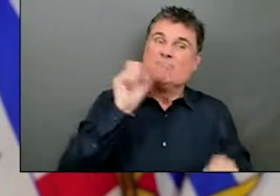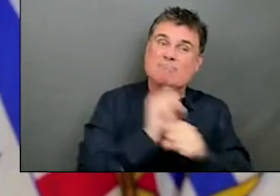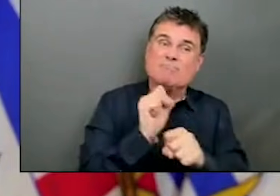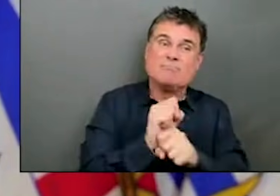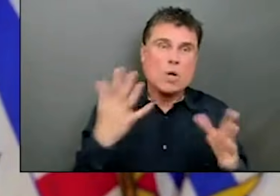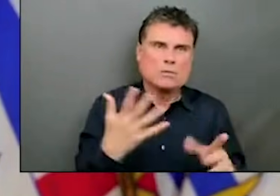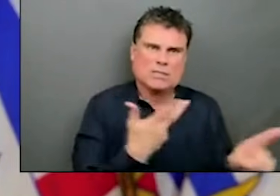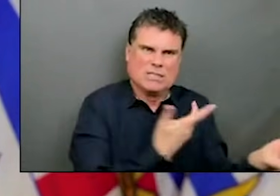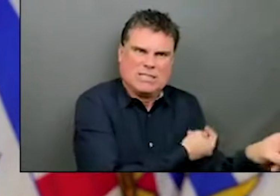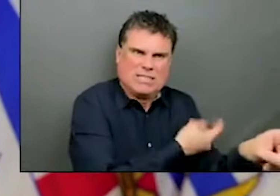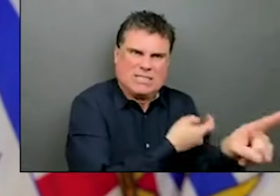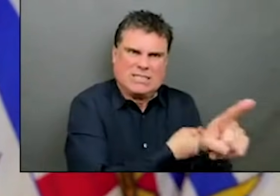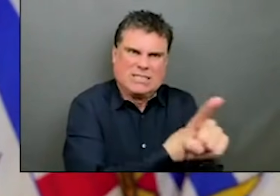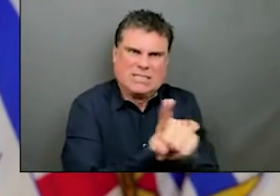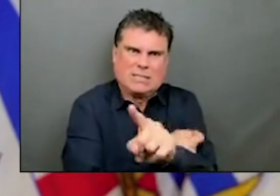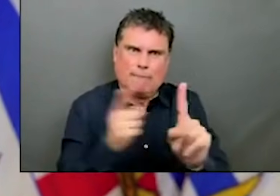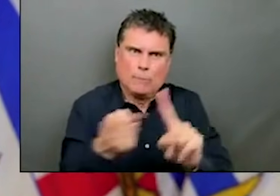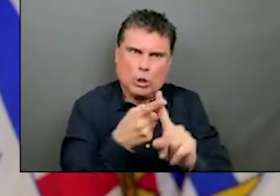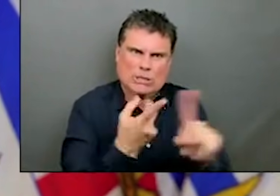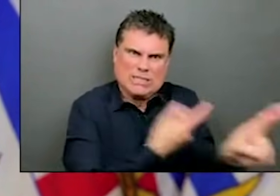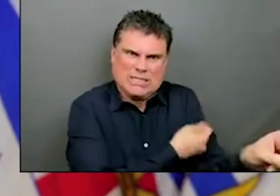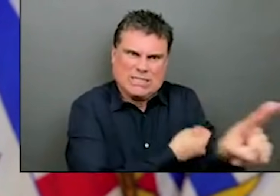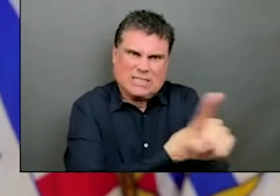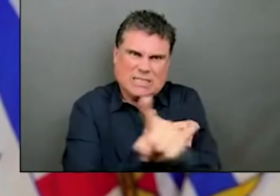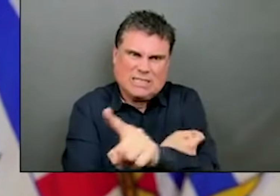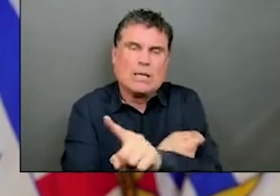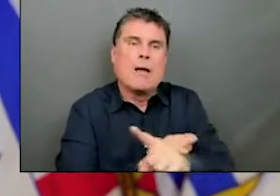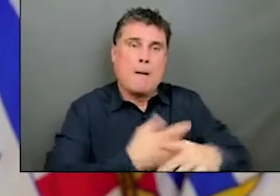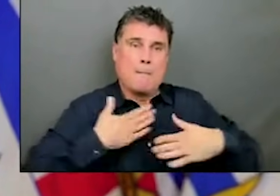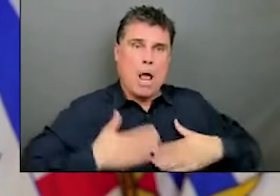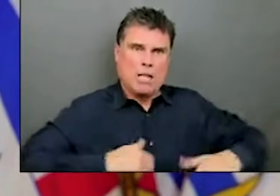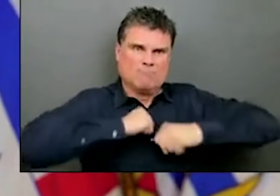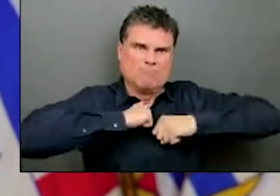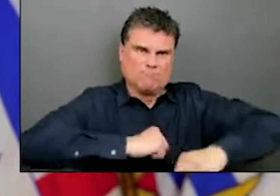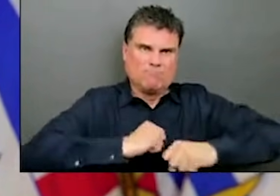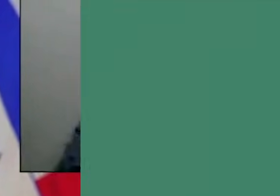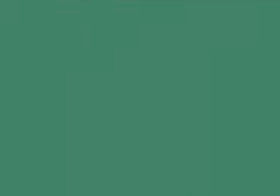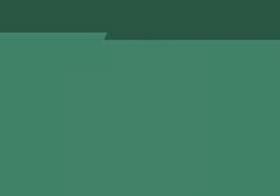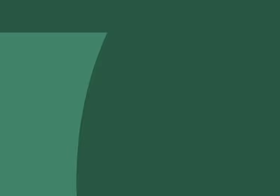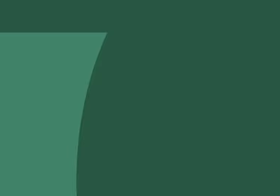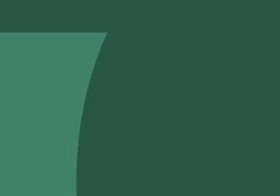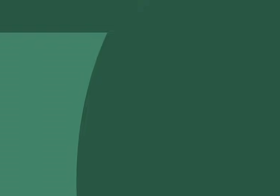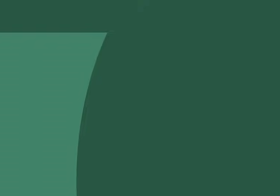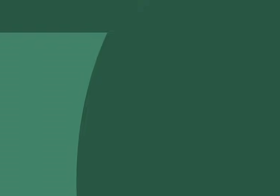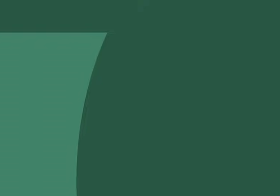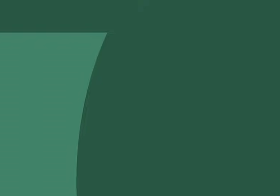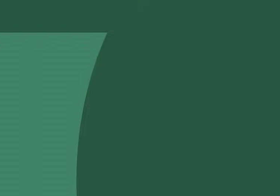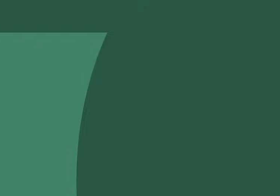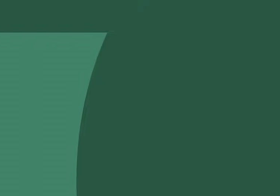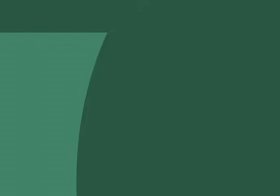of protection from a single dose right now. And that is our focus, but we'll be watching very carefully.